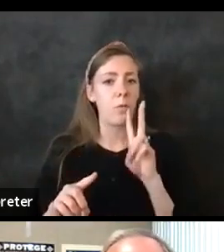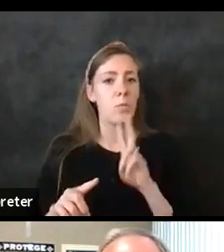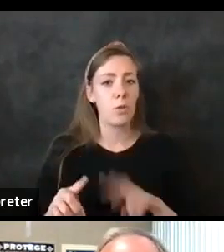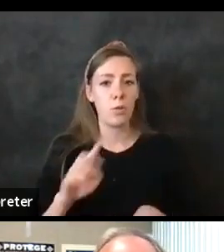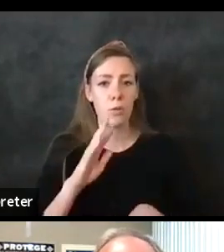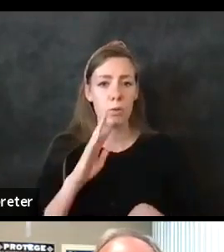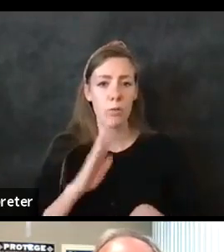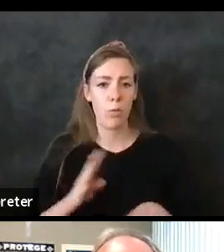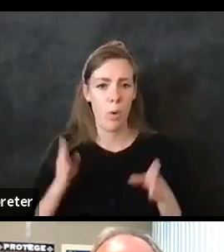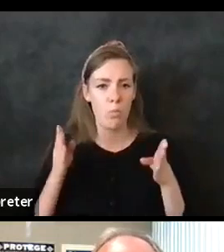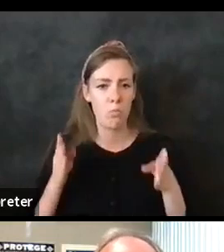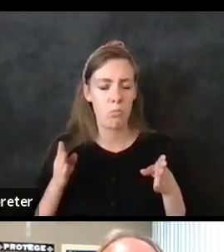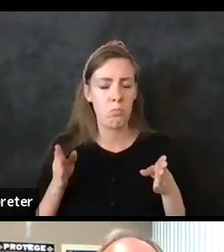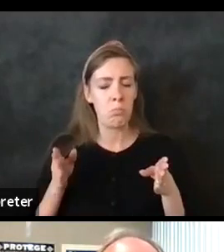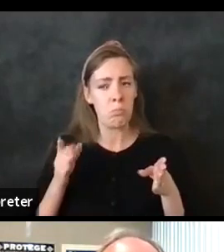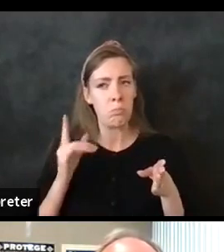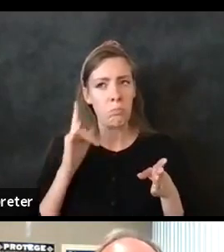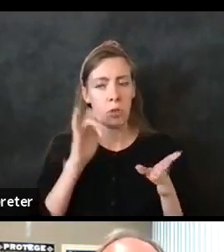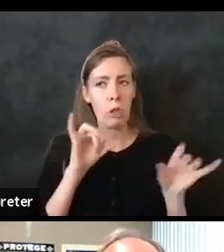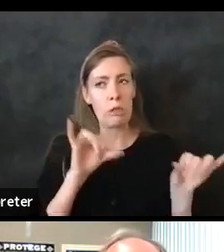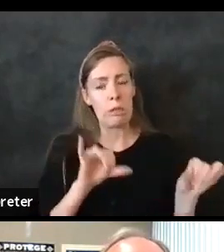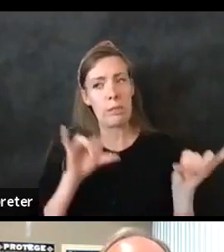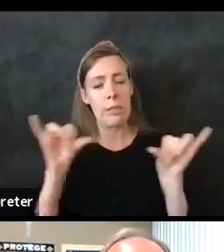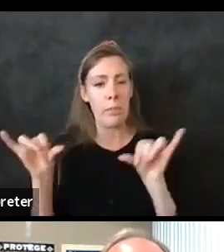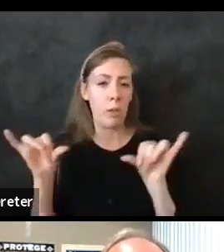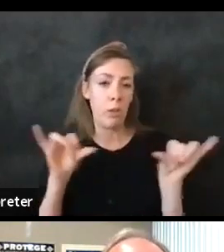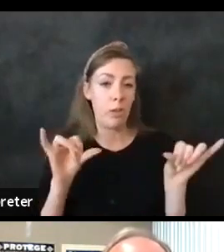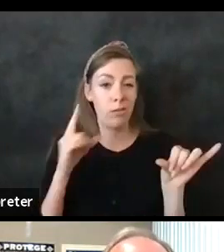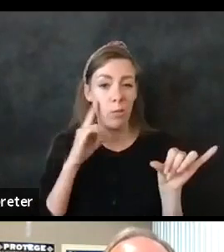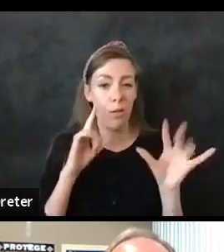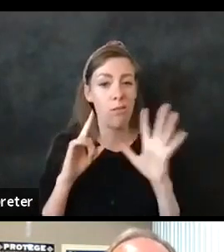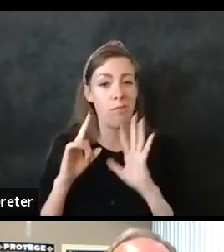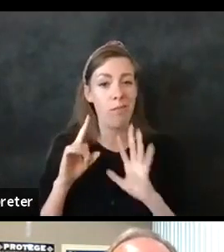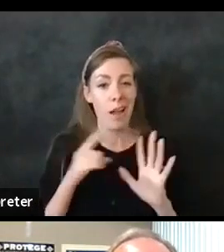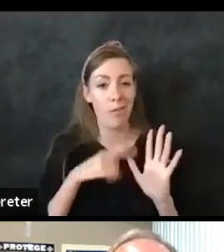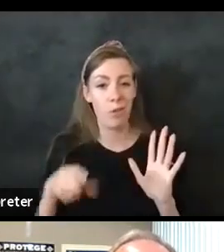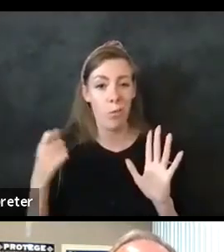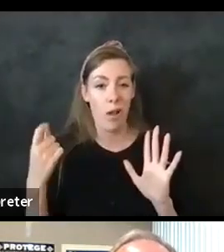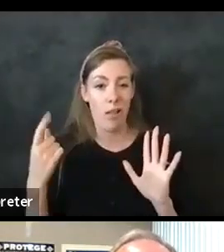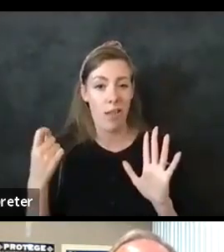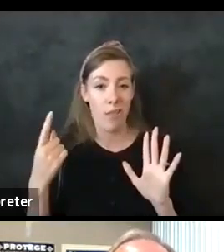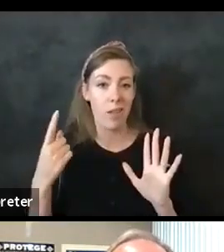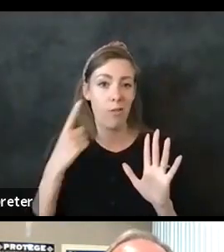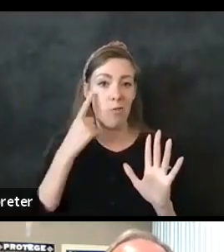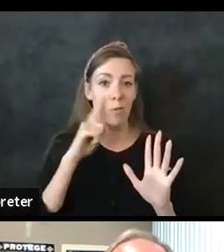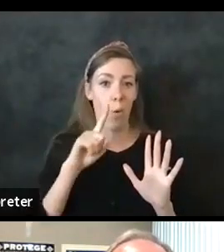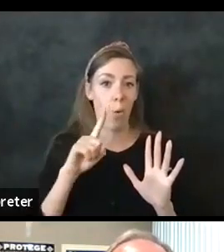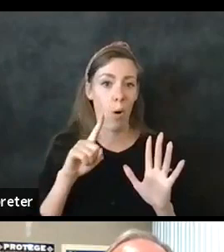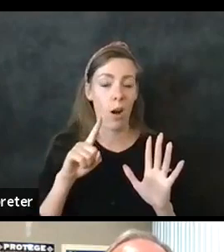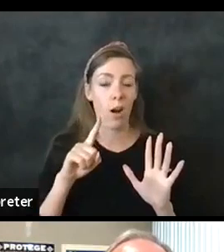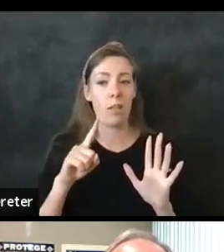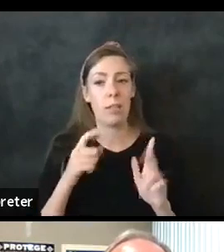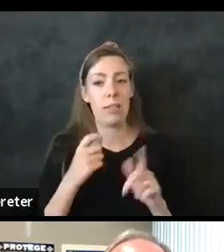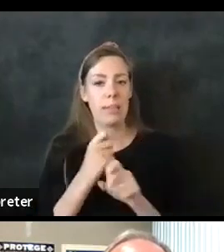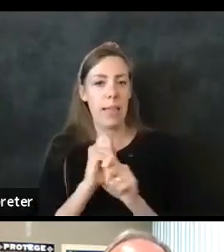to the 5 to 11 age group in terms of enrollees, efficacy, and